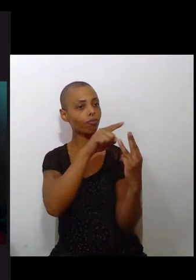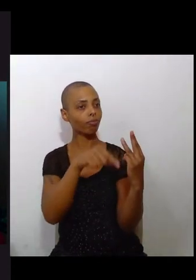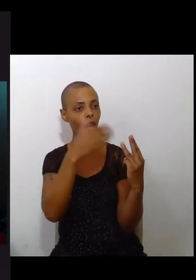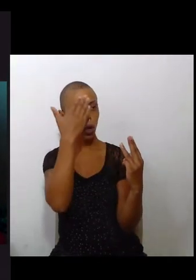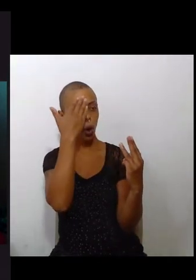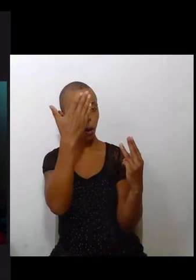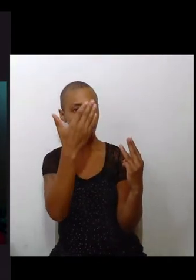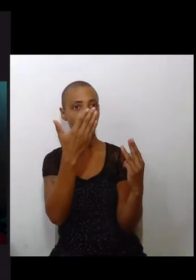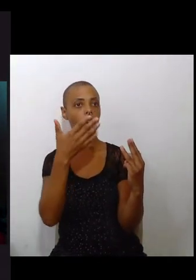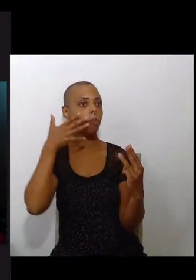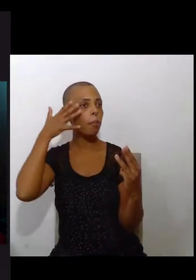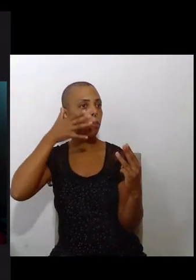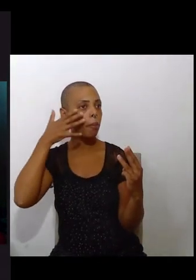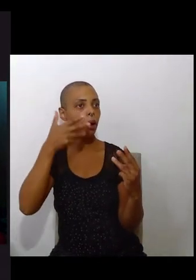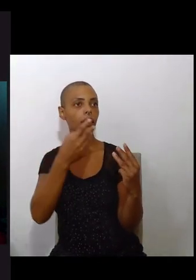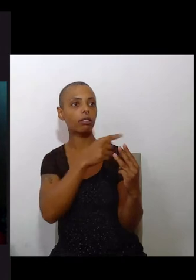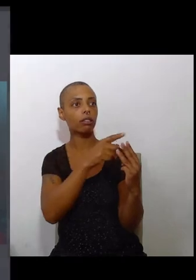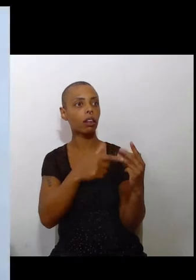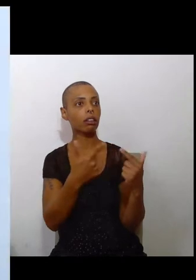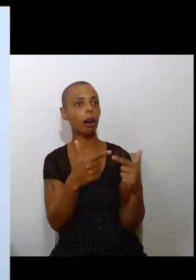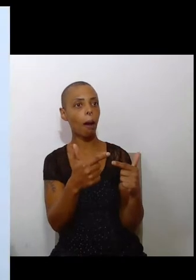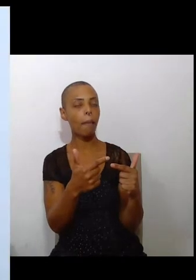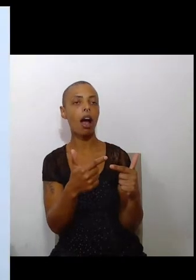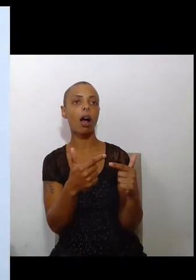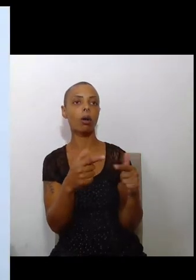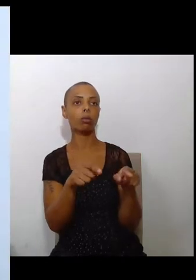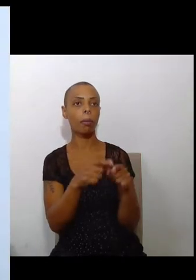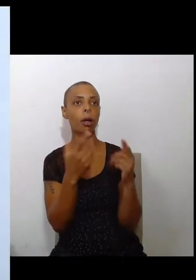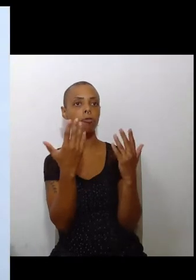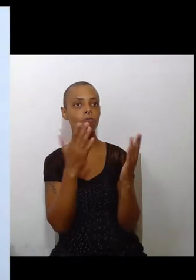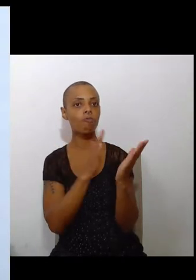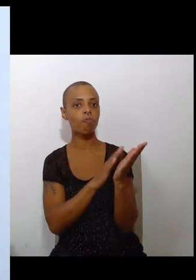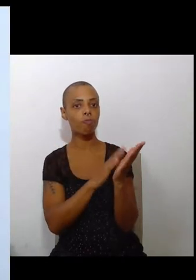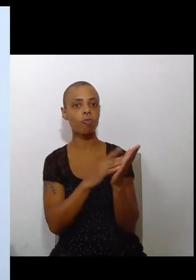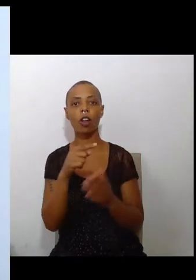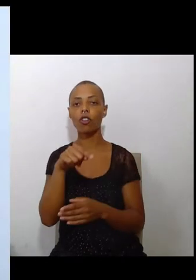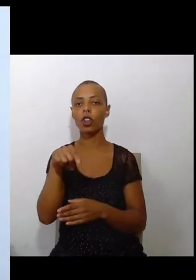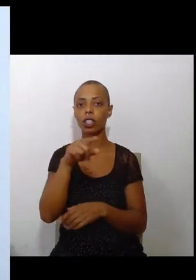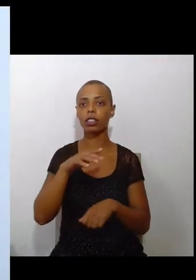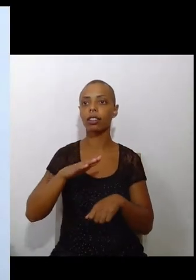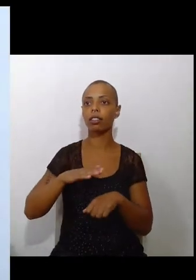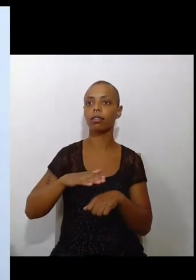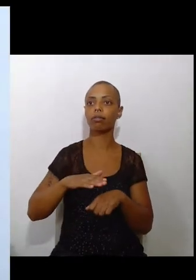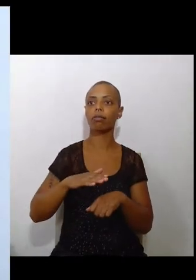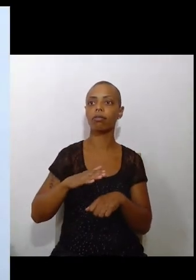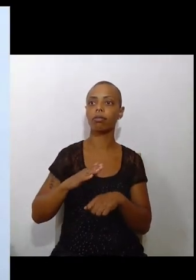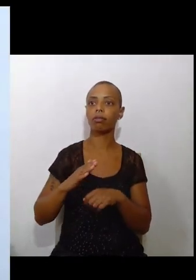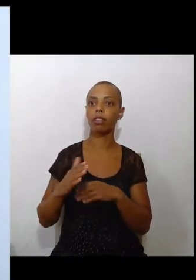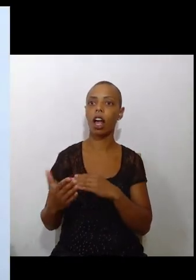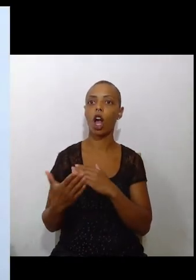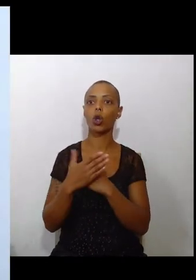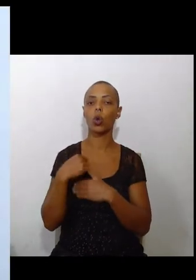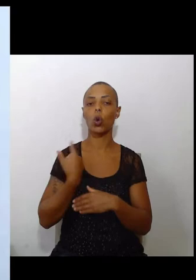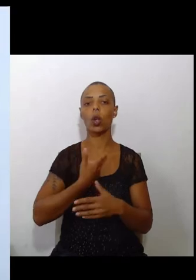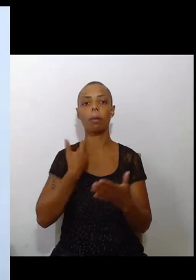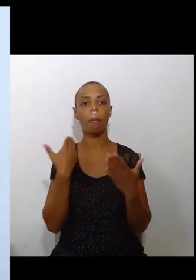on the incredible work and congratulations to our speakers